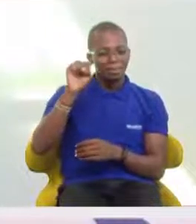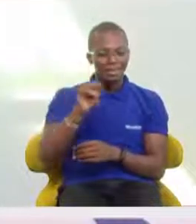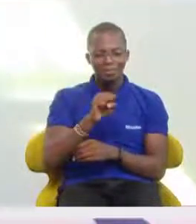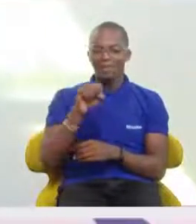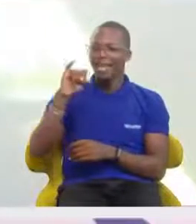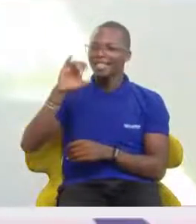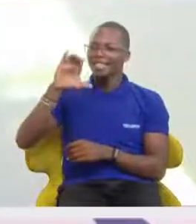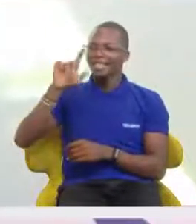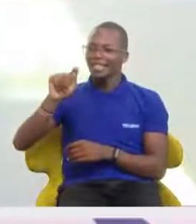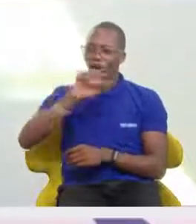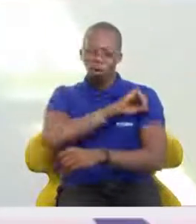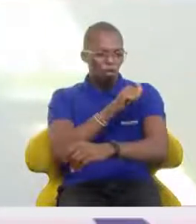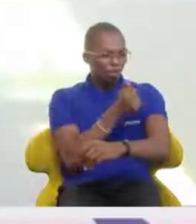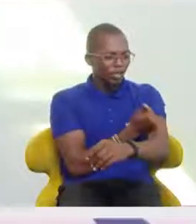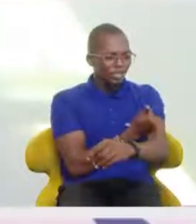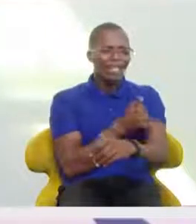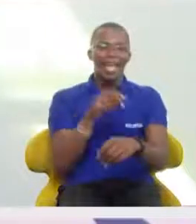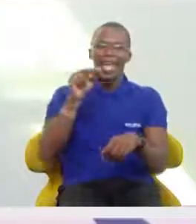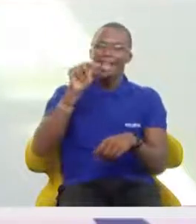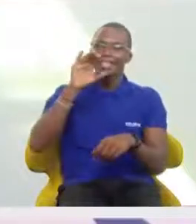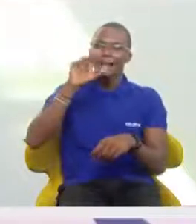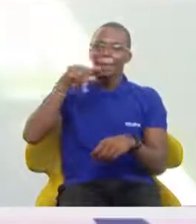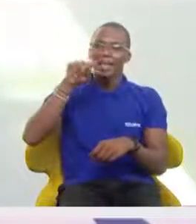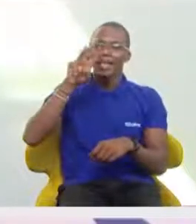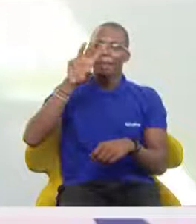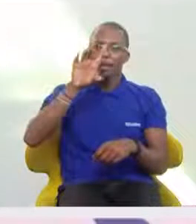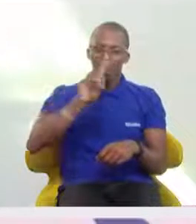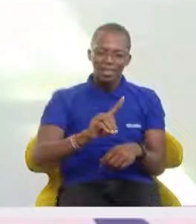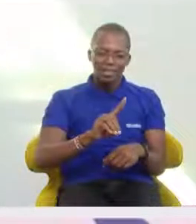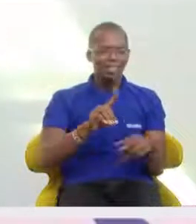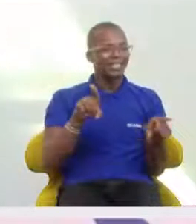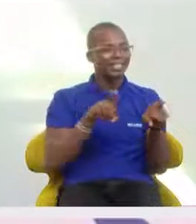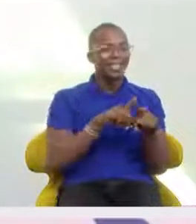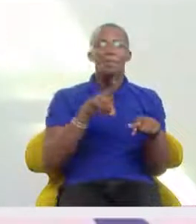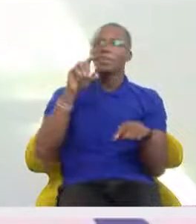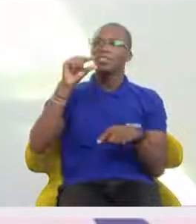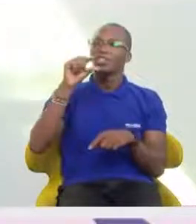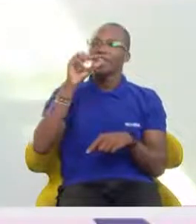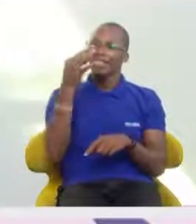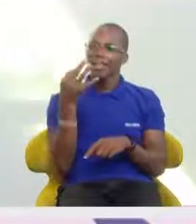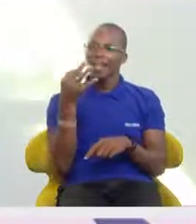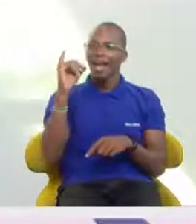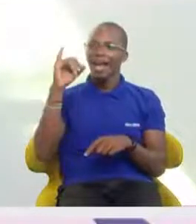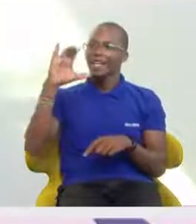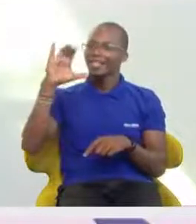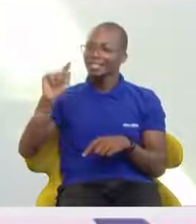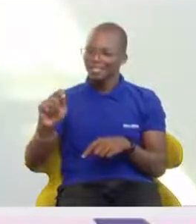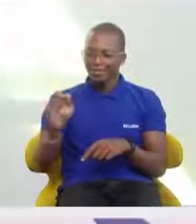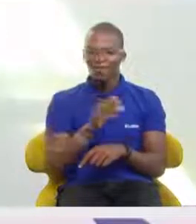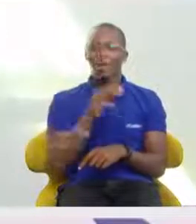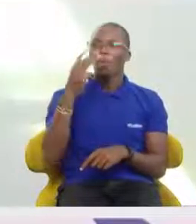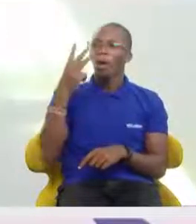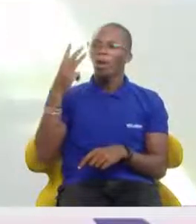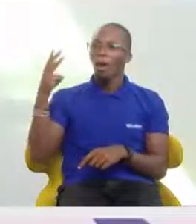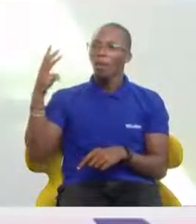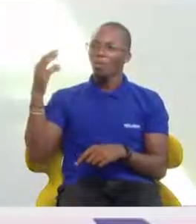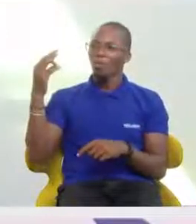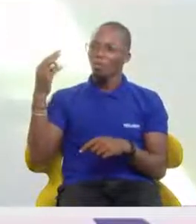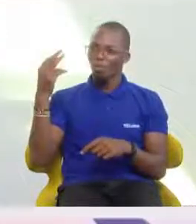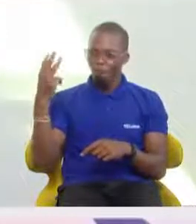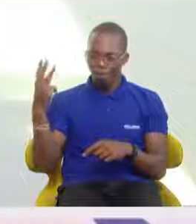Today, I stand here very excited and thankful to our local and international partners who worked tirelessly